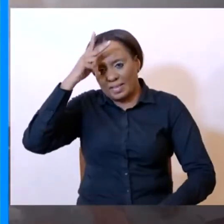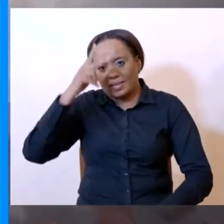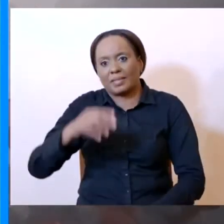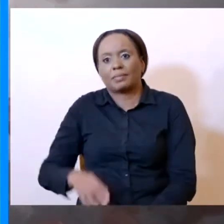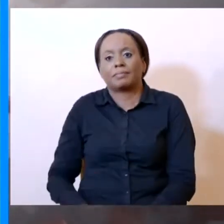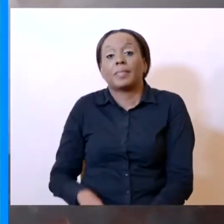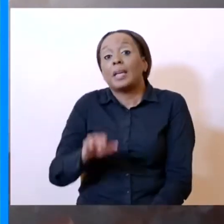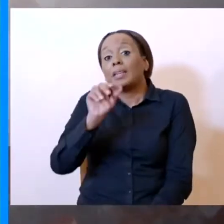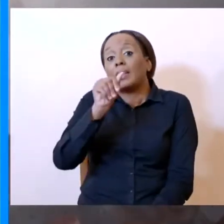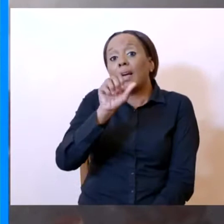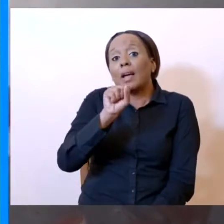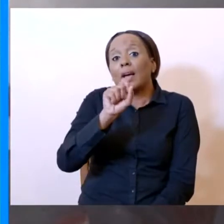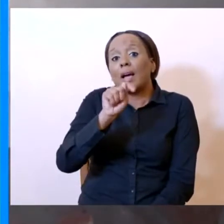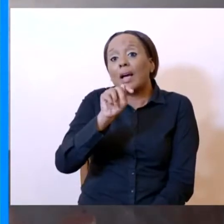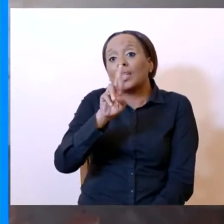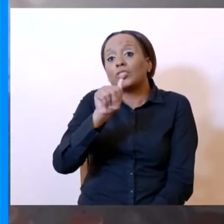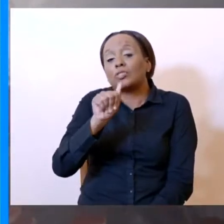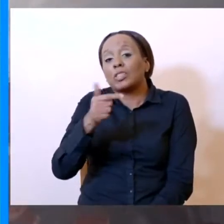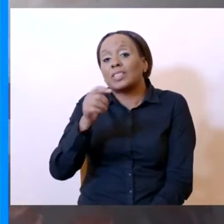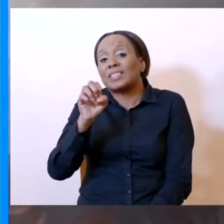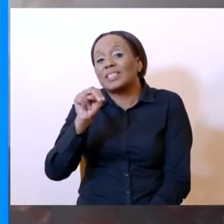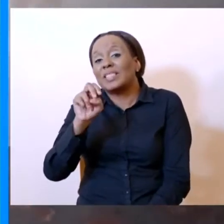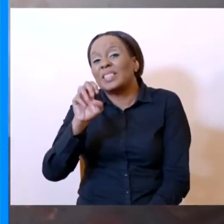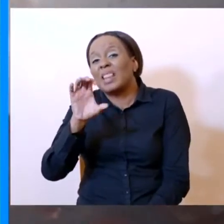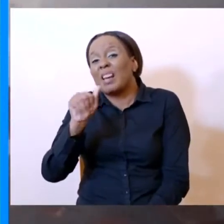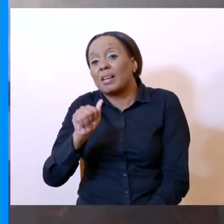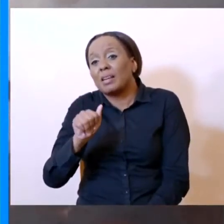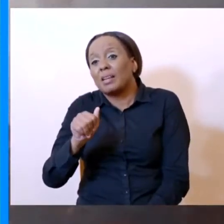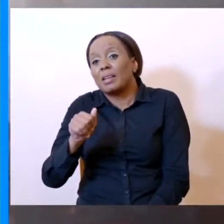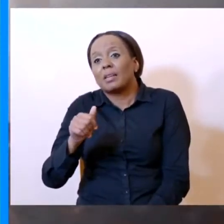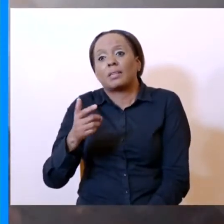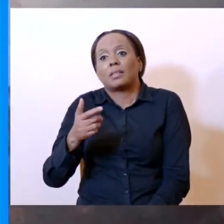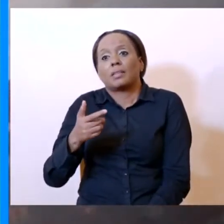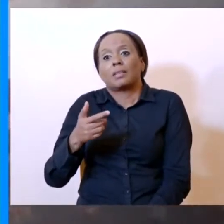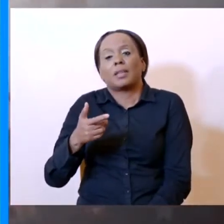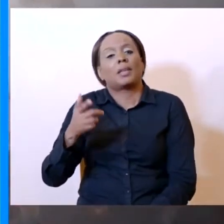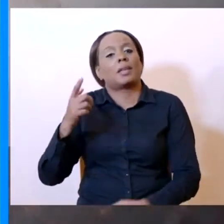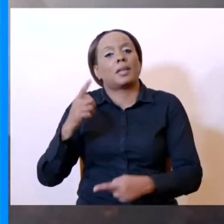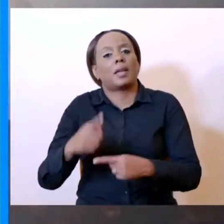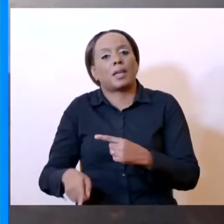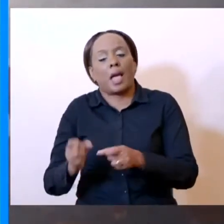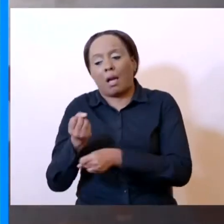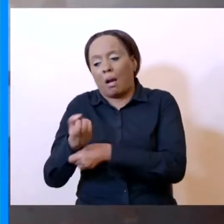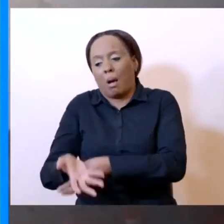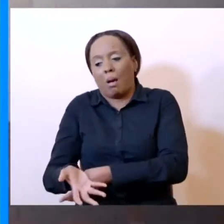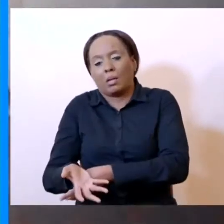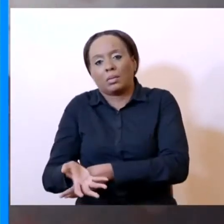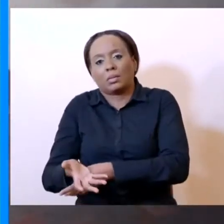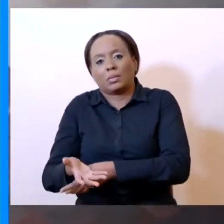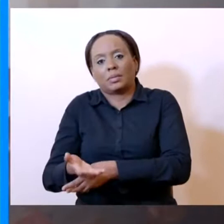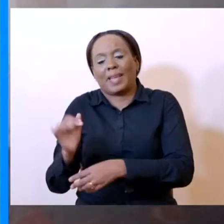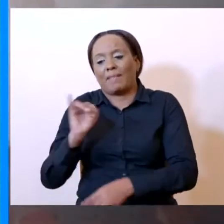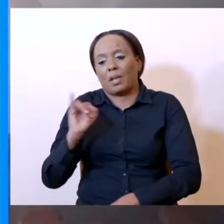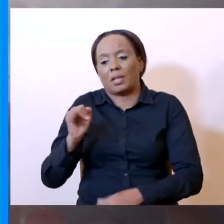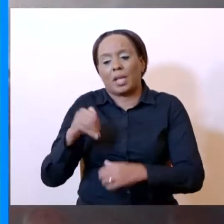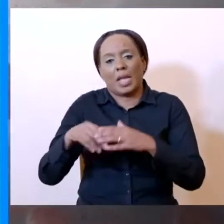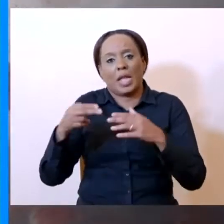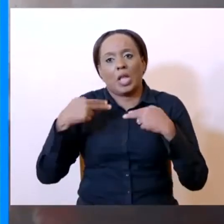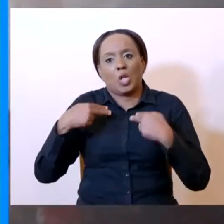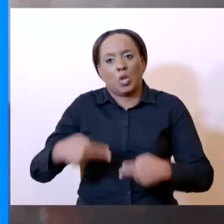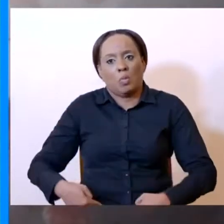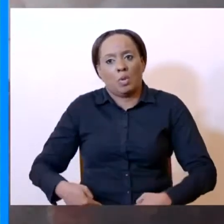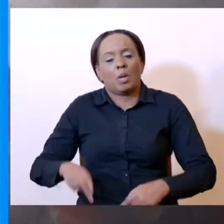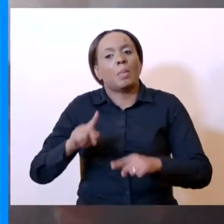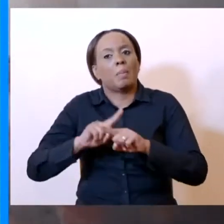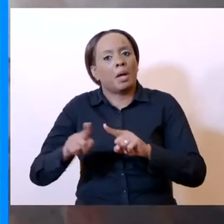explained, it takes a virus that cannot cause infection in a human and attaches a part of the COVID-19 particle to